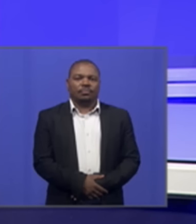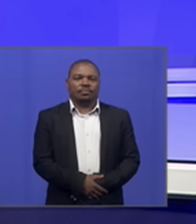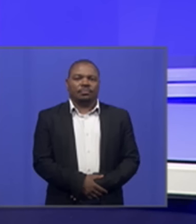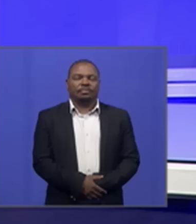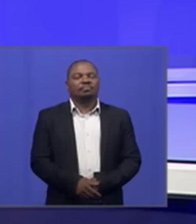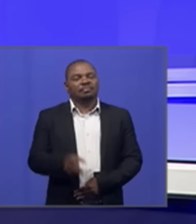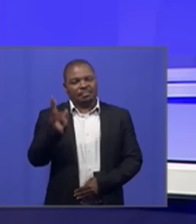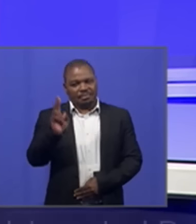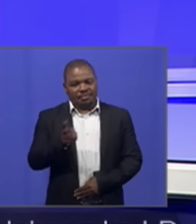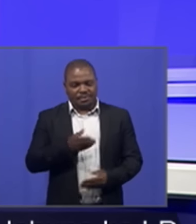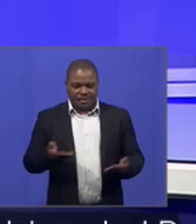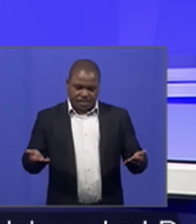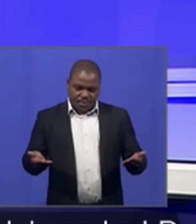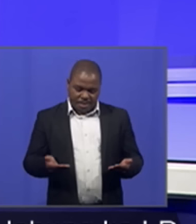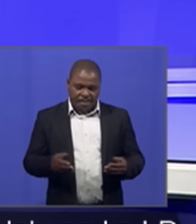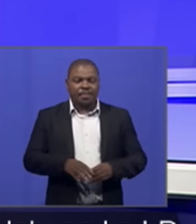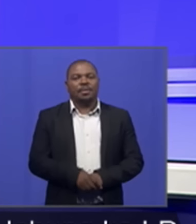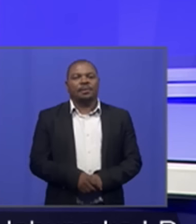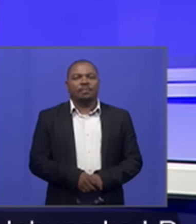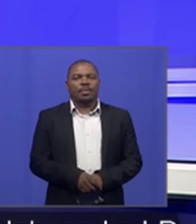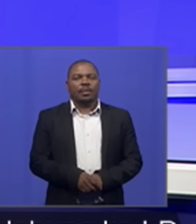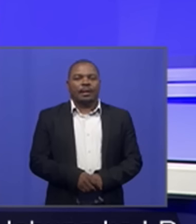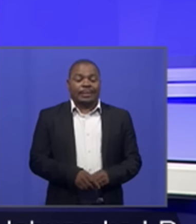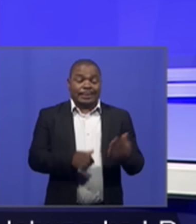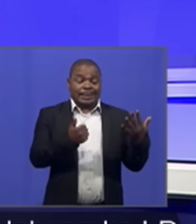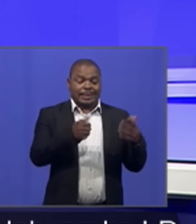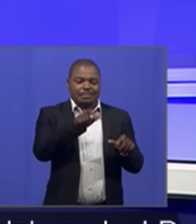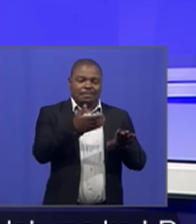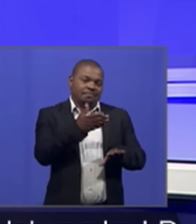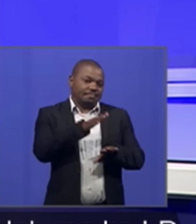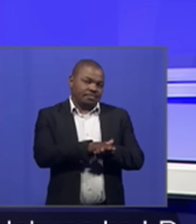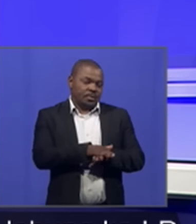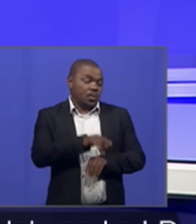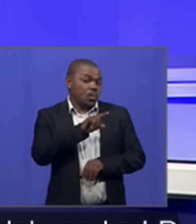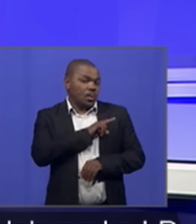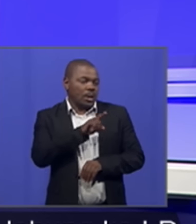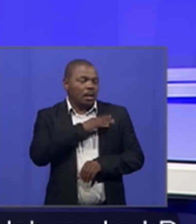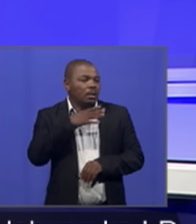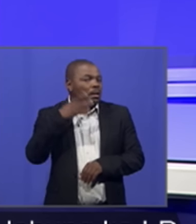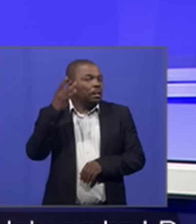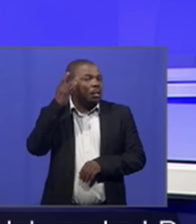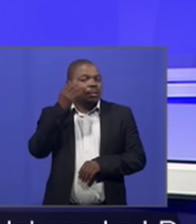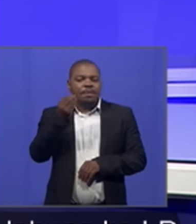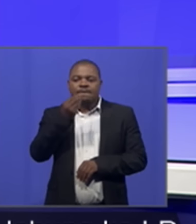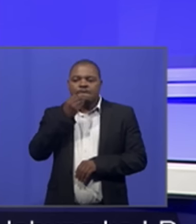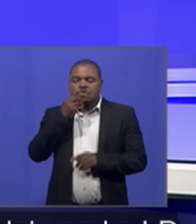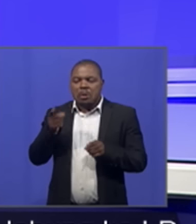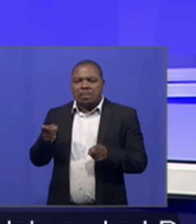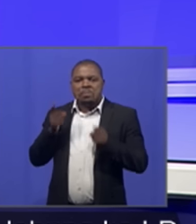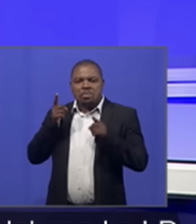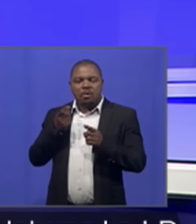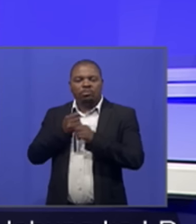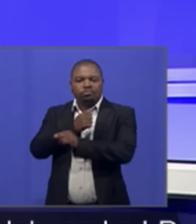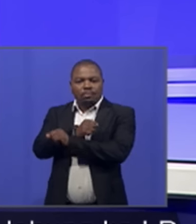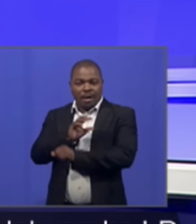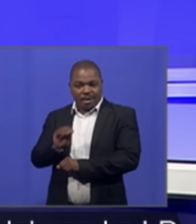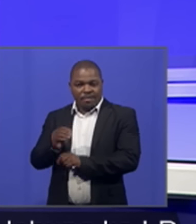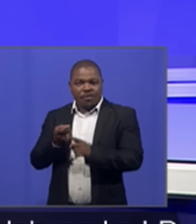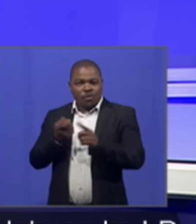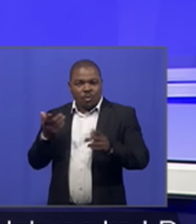Re sa le amogela thobela. Batho ba tshela ba hlokofetše morago ga ditatofatšo tša gore ba jele dijo tšeo di ka bago di na le mpholo